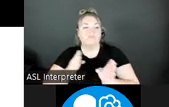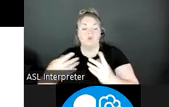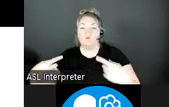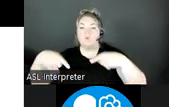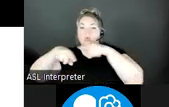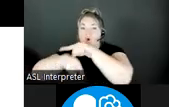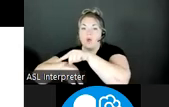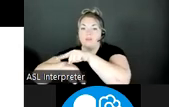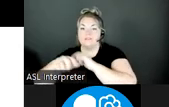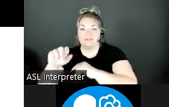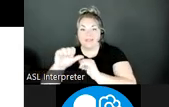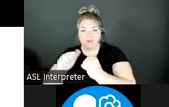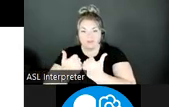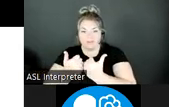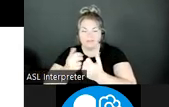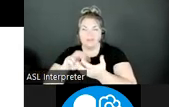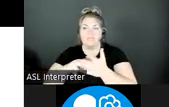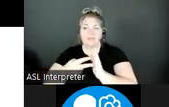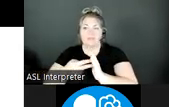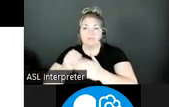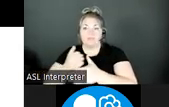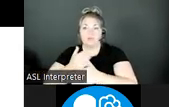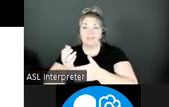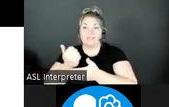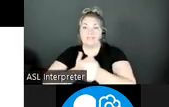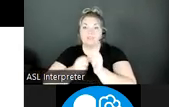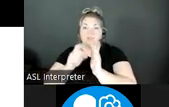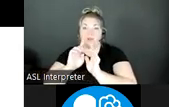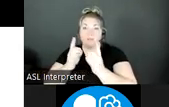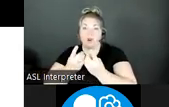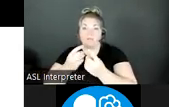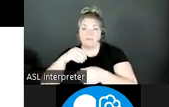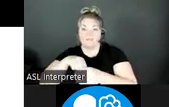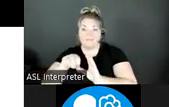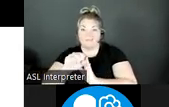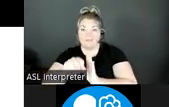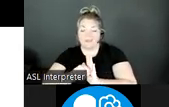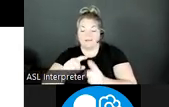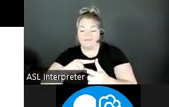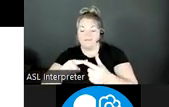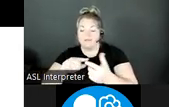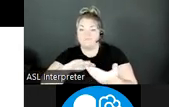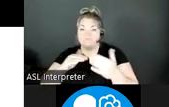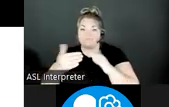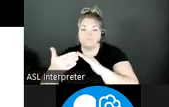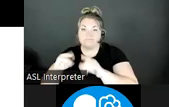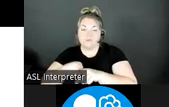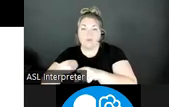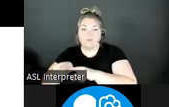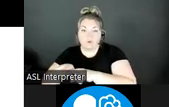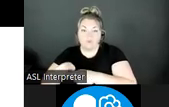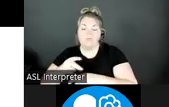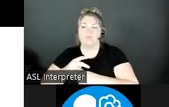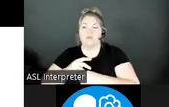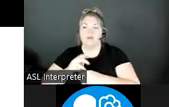Cross-agency, which means between state departments. And then there's community, which is